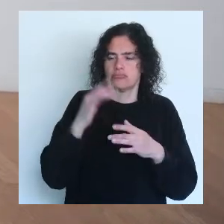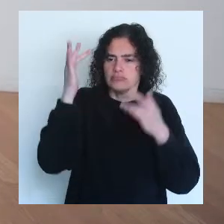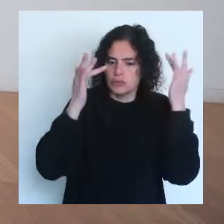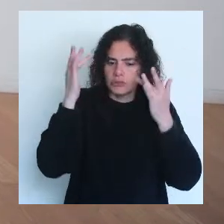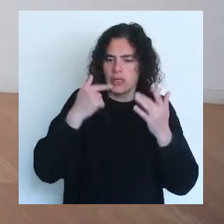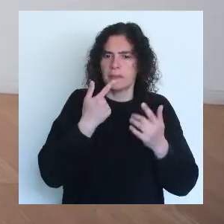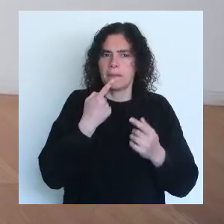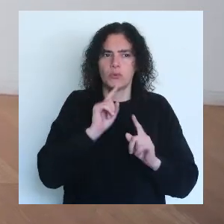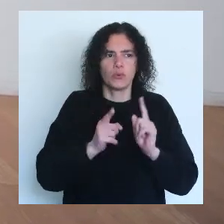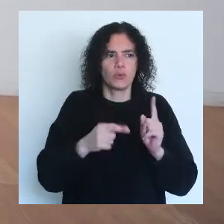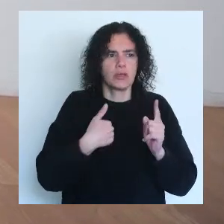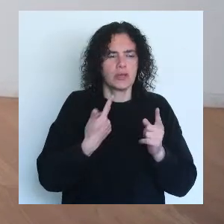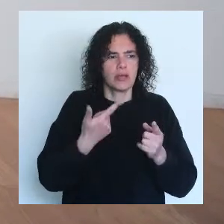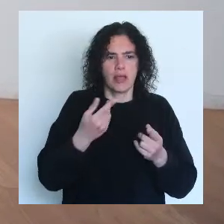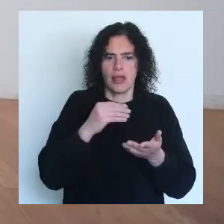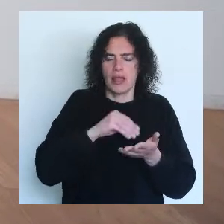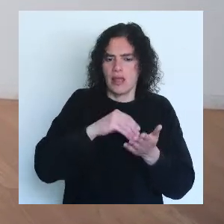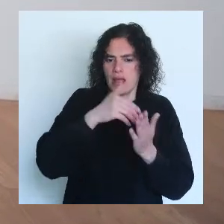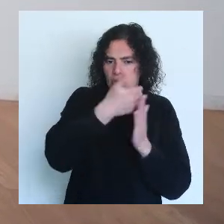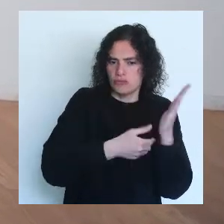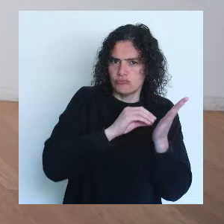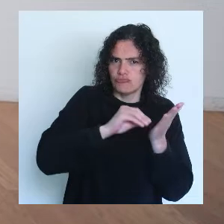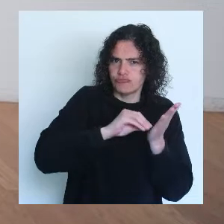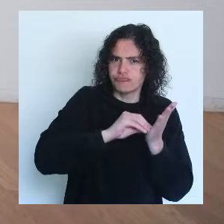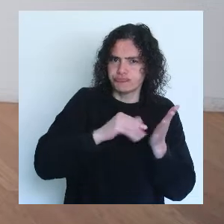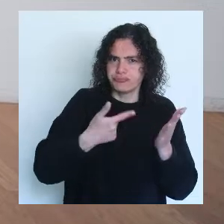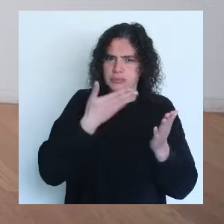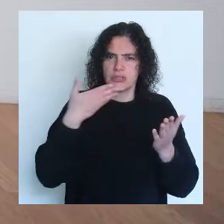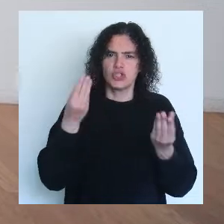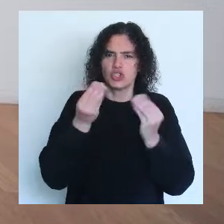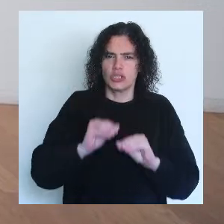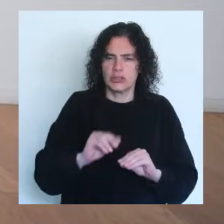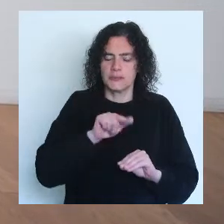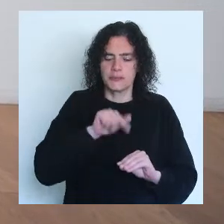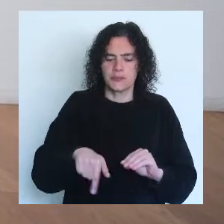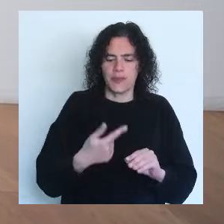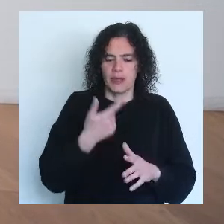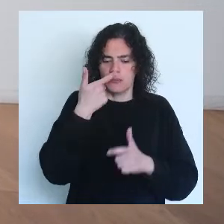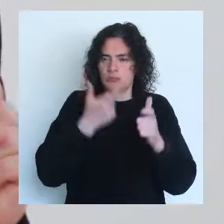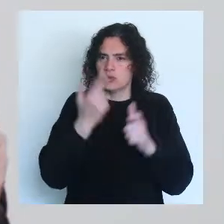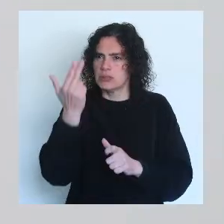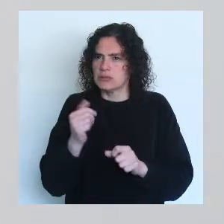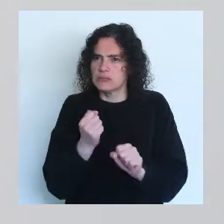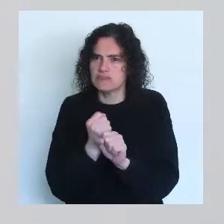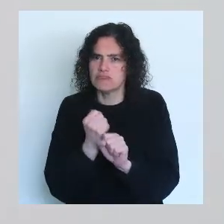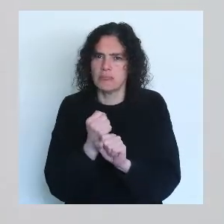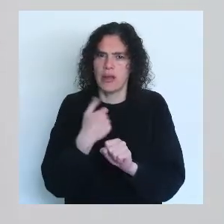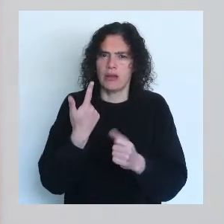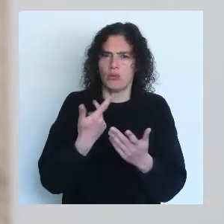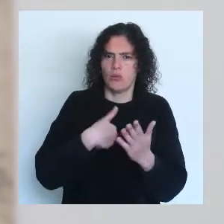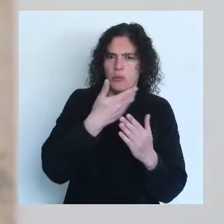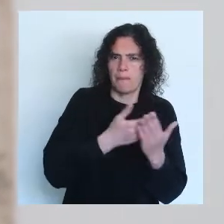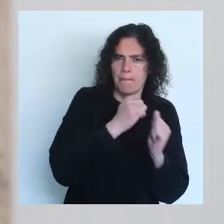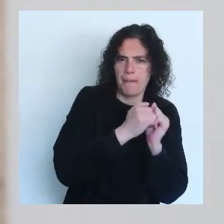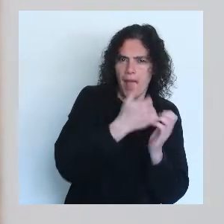or theory written about this notion of the administrative aesthetic. Artists working with